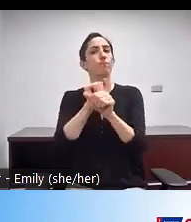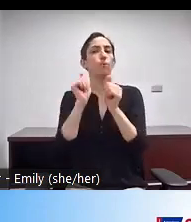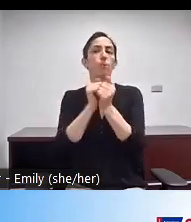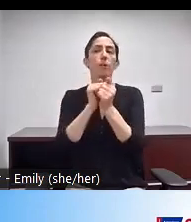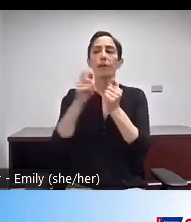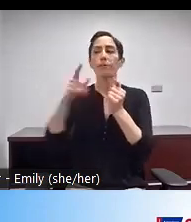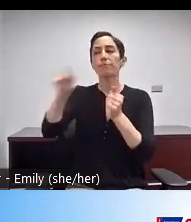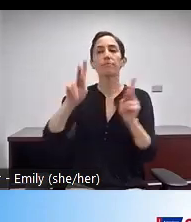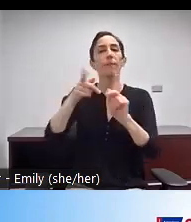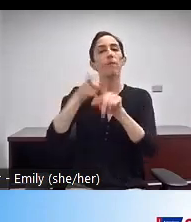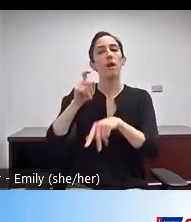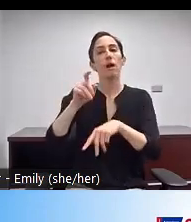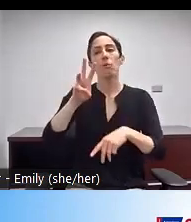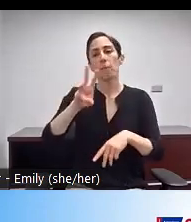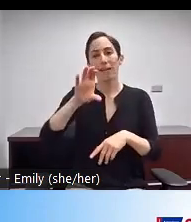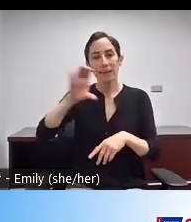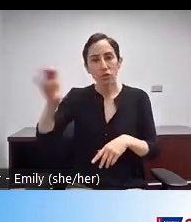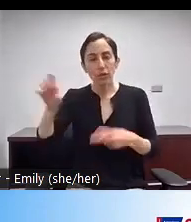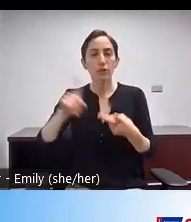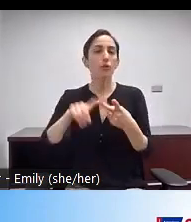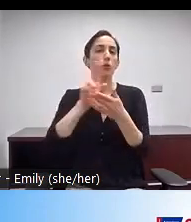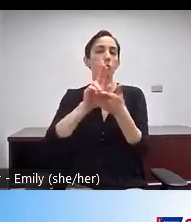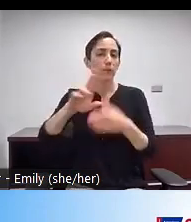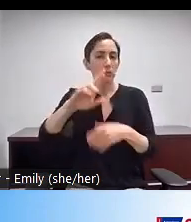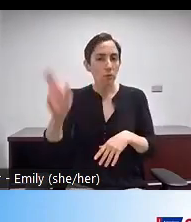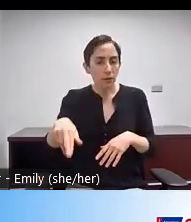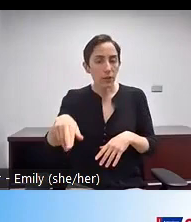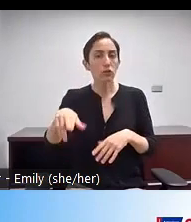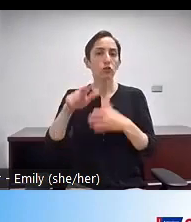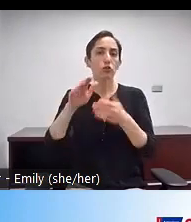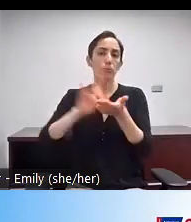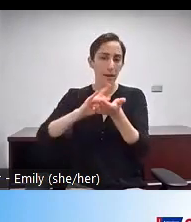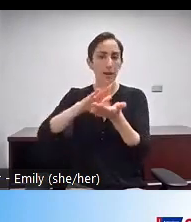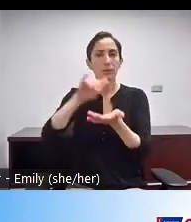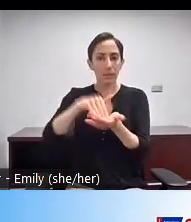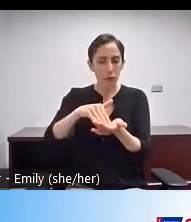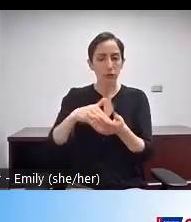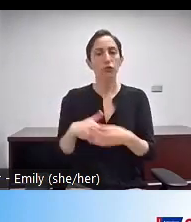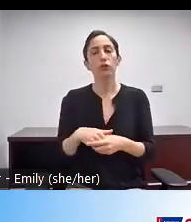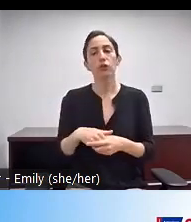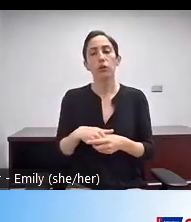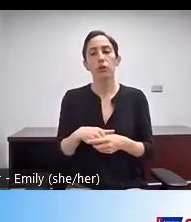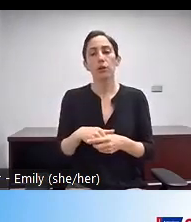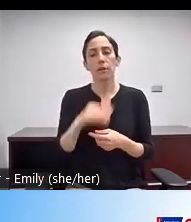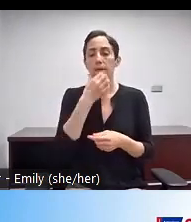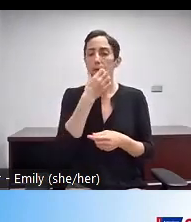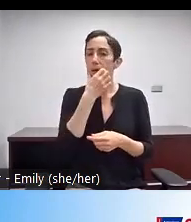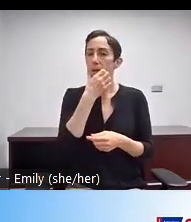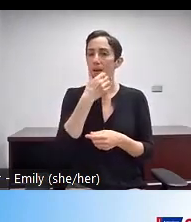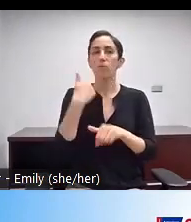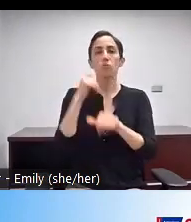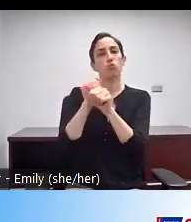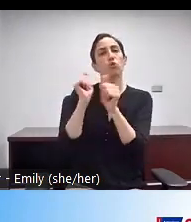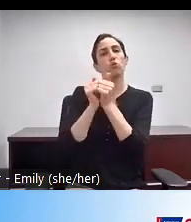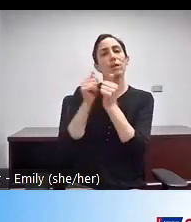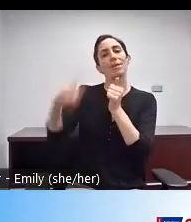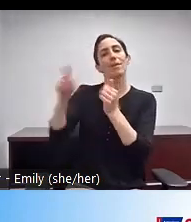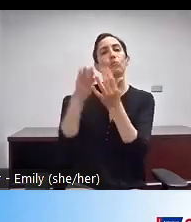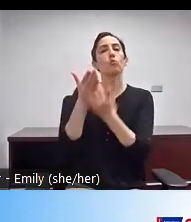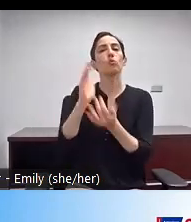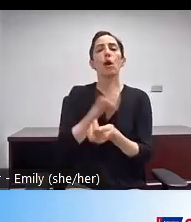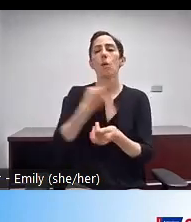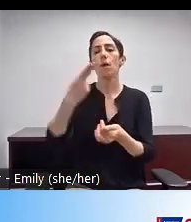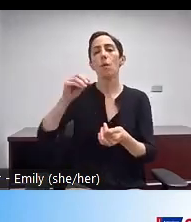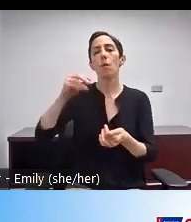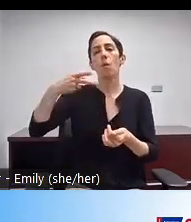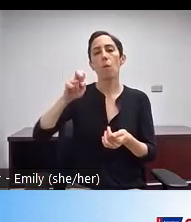Wilmot Cancer Center and University of Rochester Medical Center through our Hope Lodge operation,